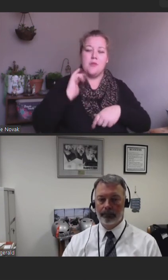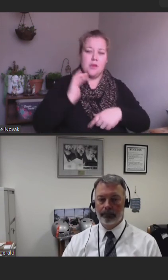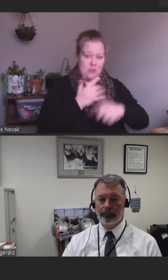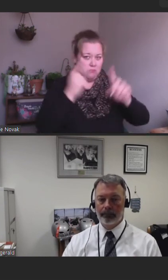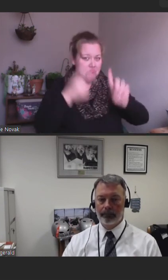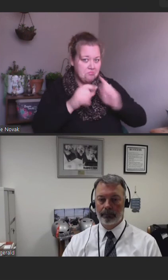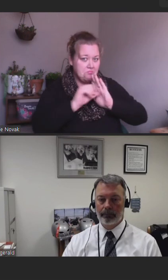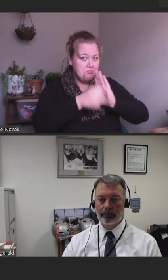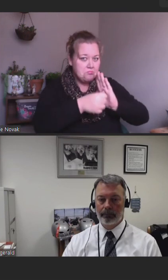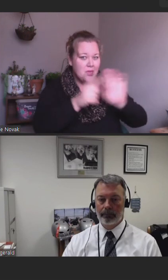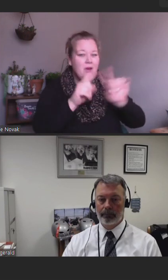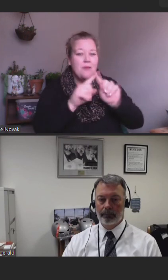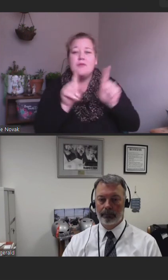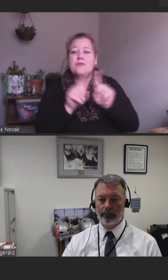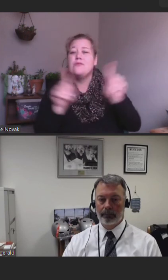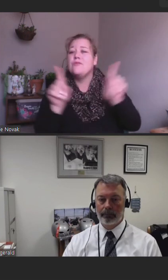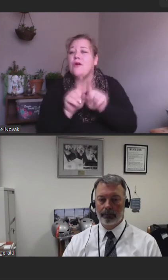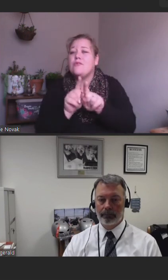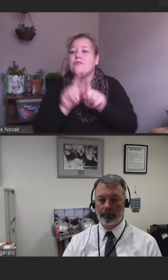just acknowledging that